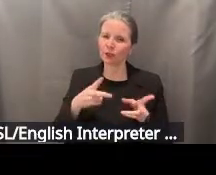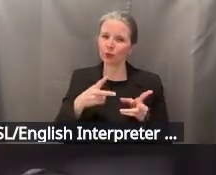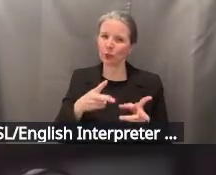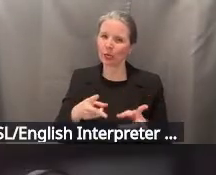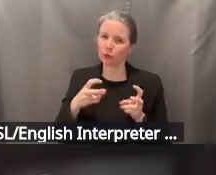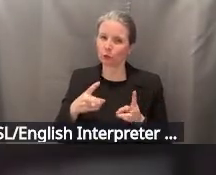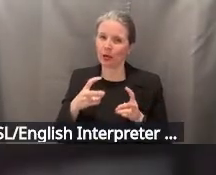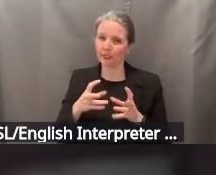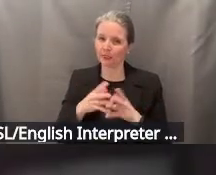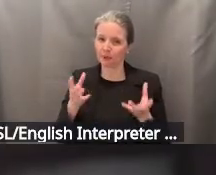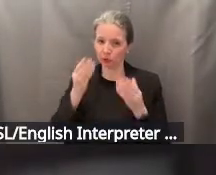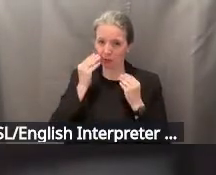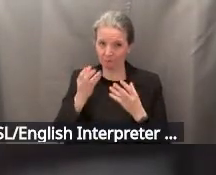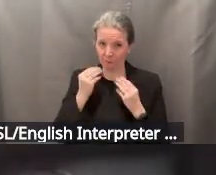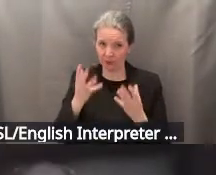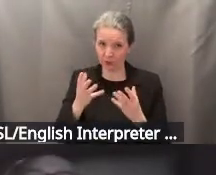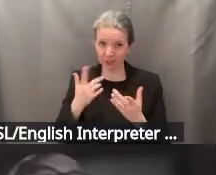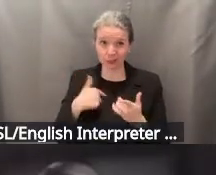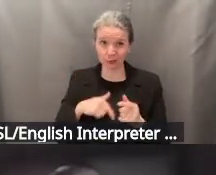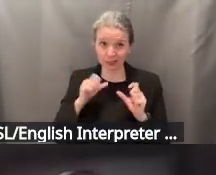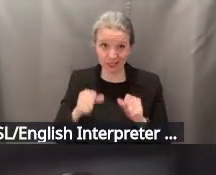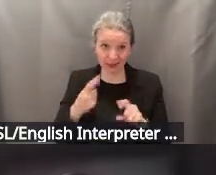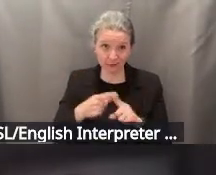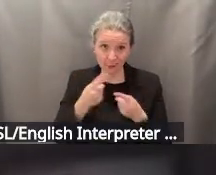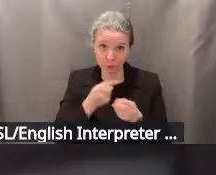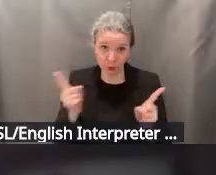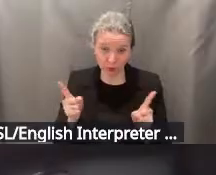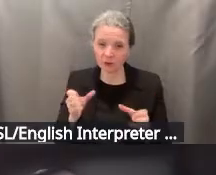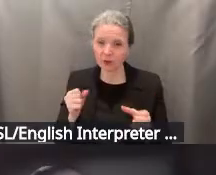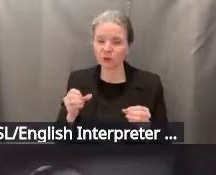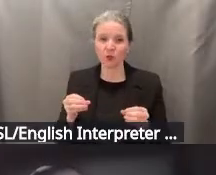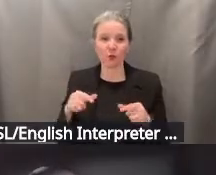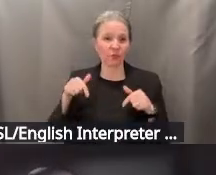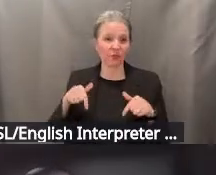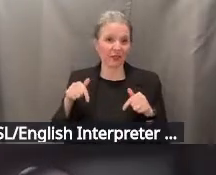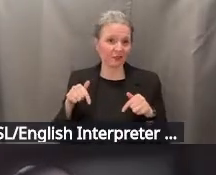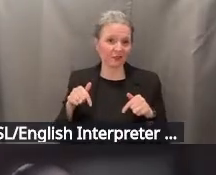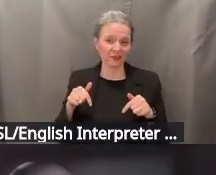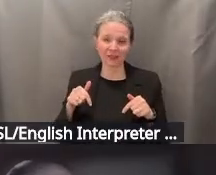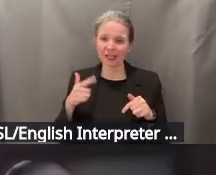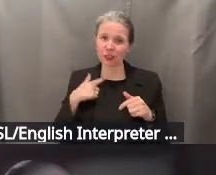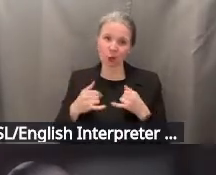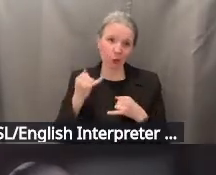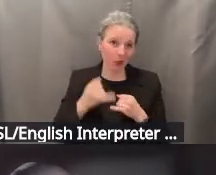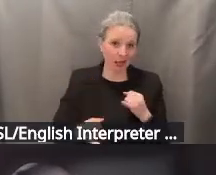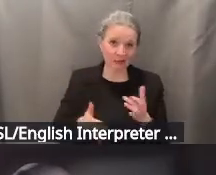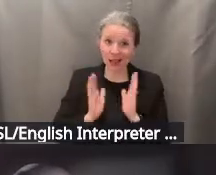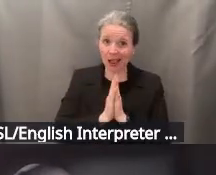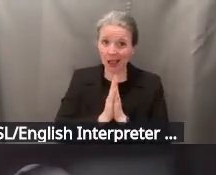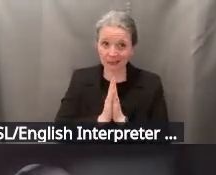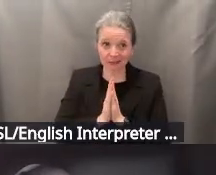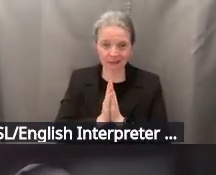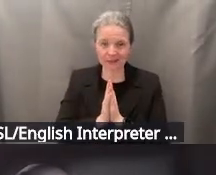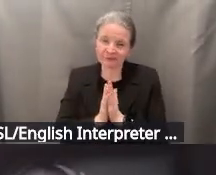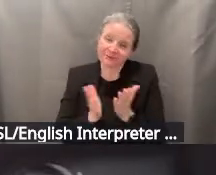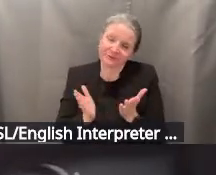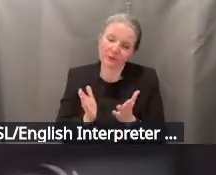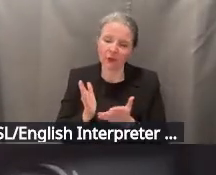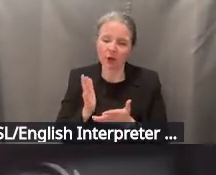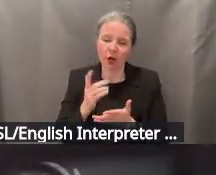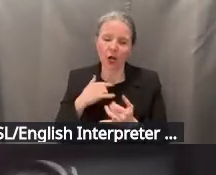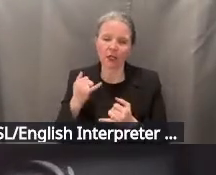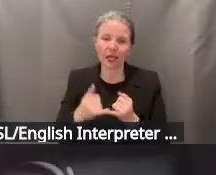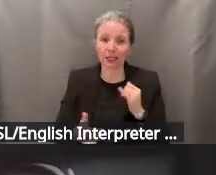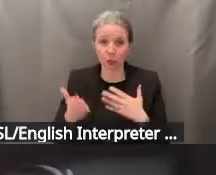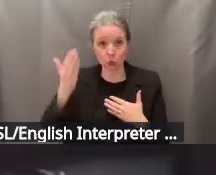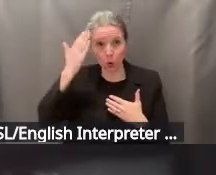much information as we can from you. And so this is kind of our last ask or our last known formal